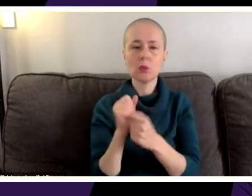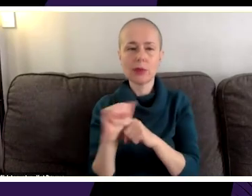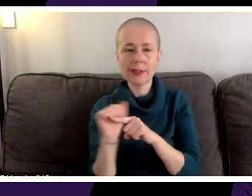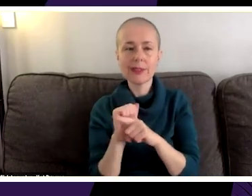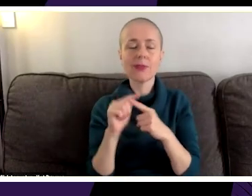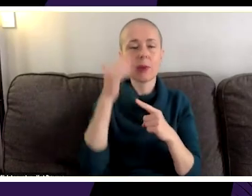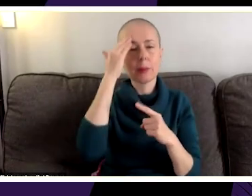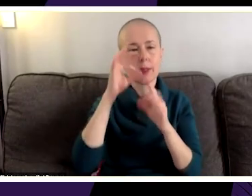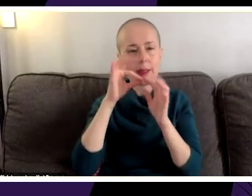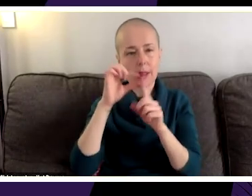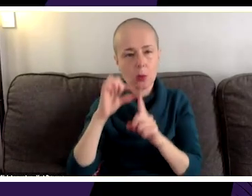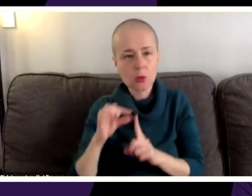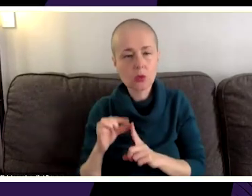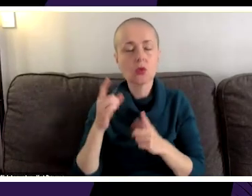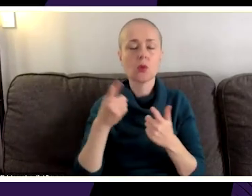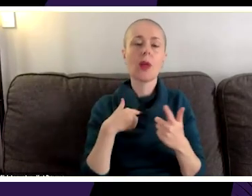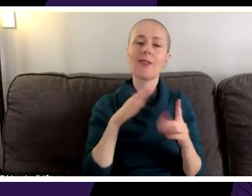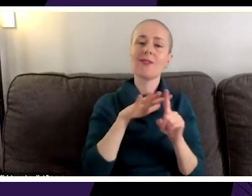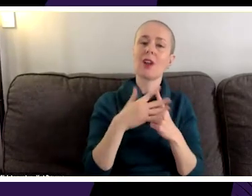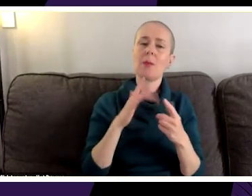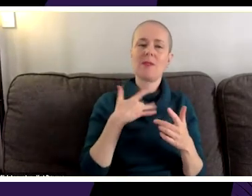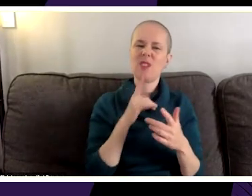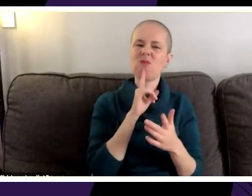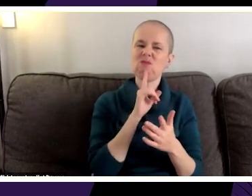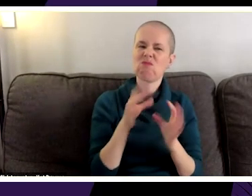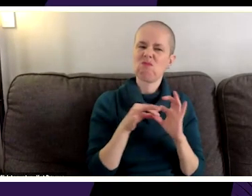the involvement feel authentic and cohesive.